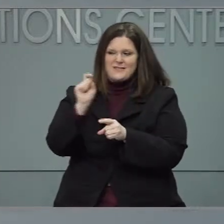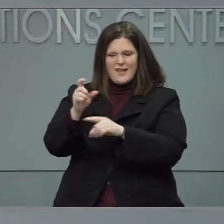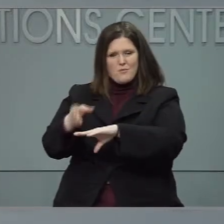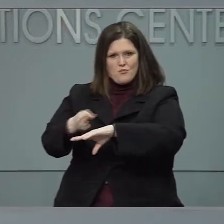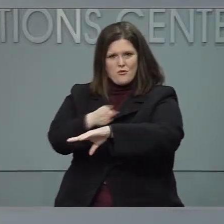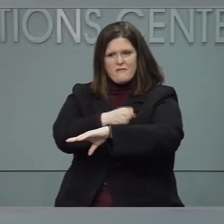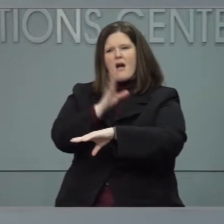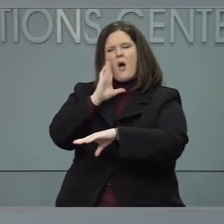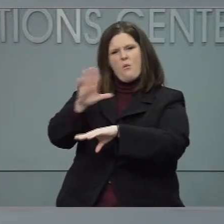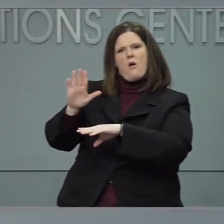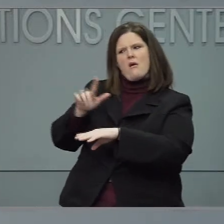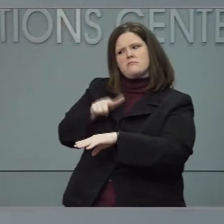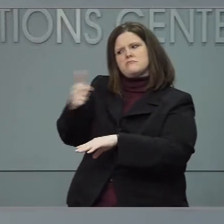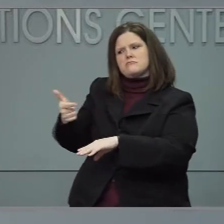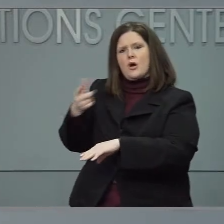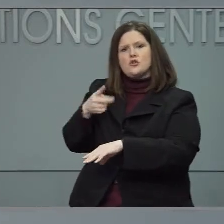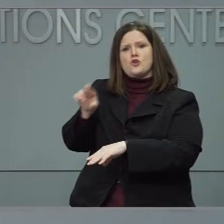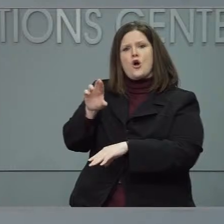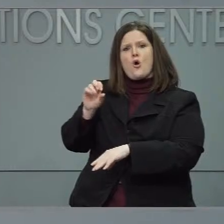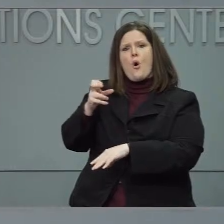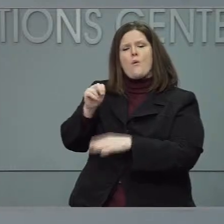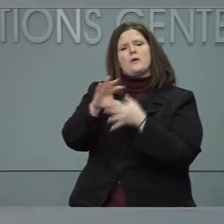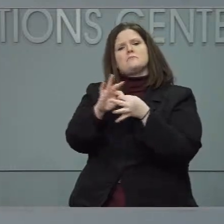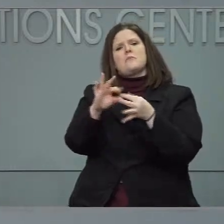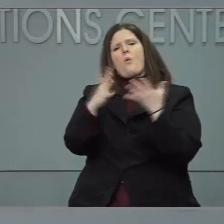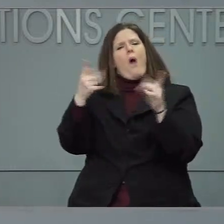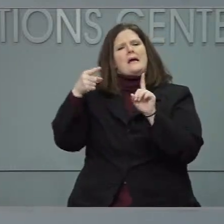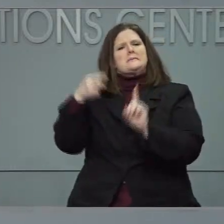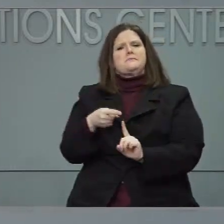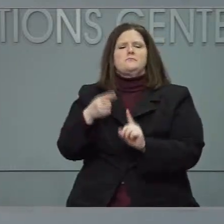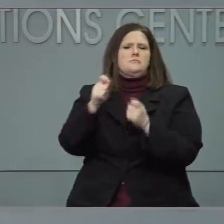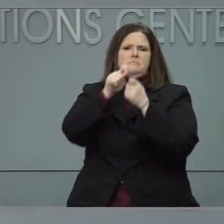about some of the specific things that are going on.